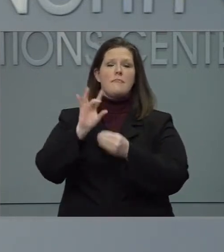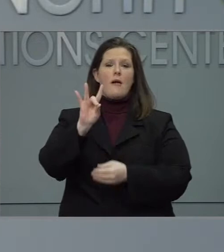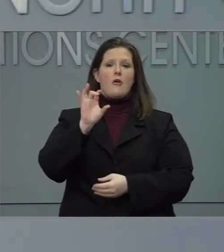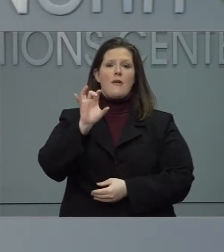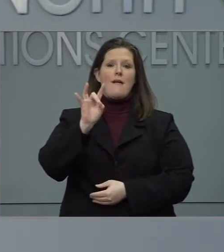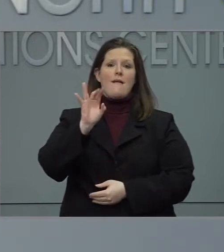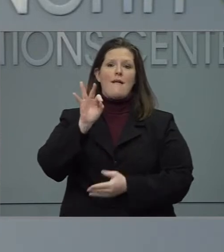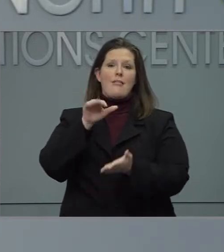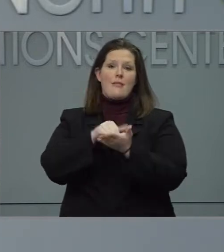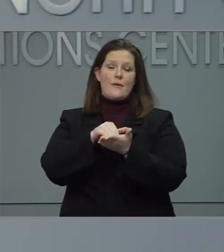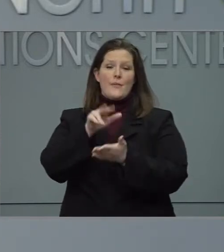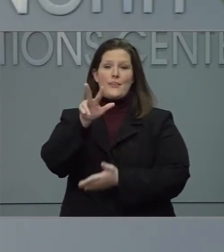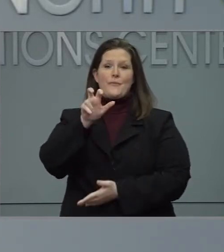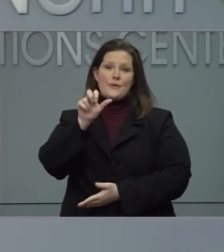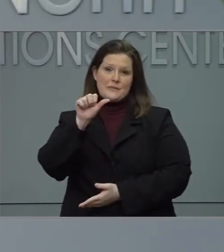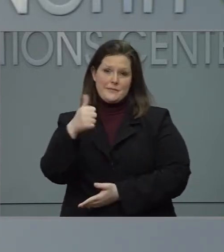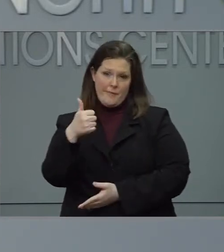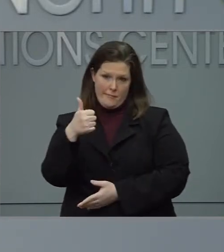889,310 cases,